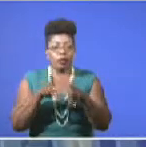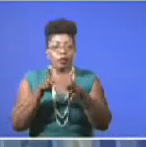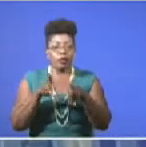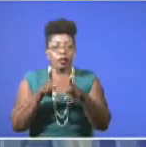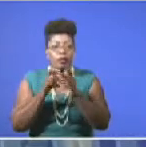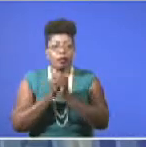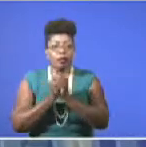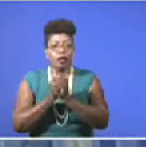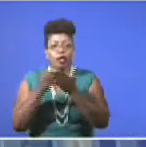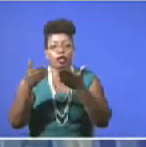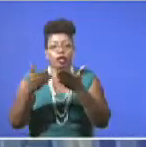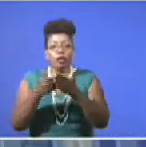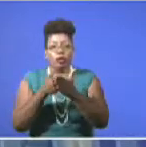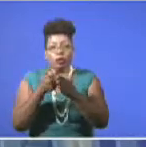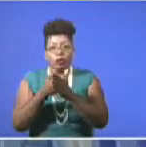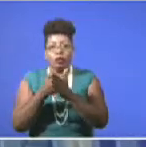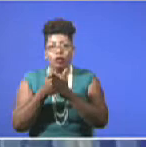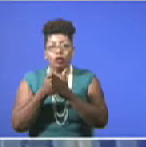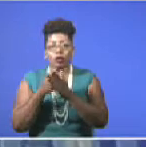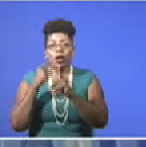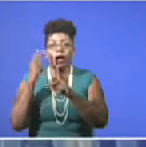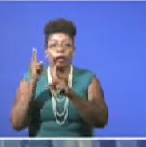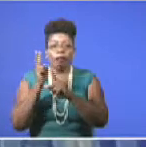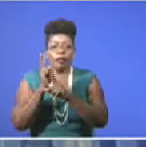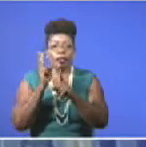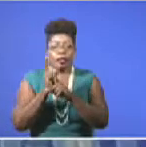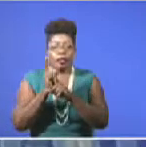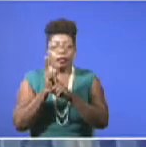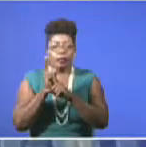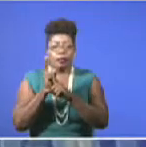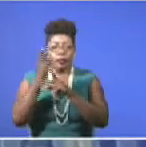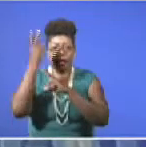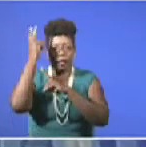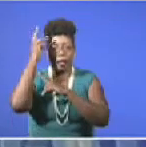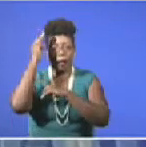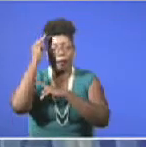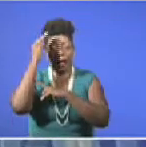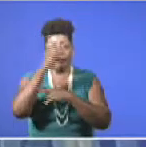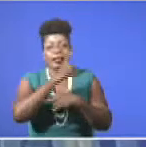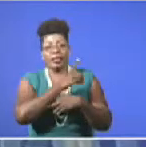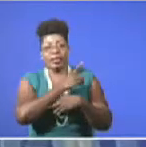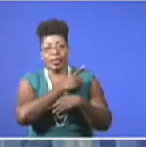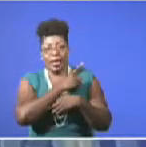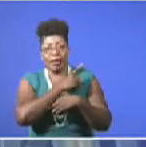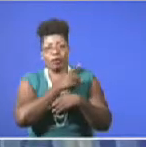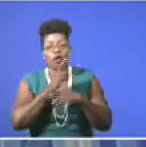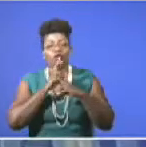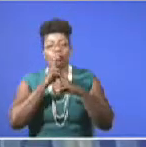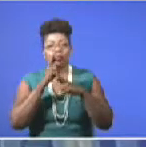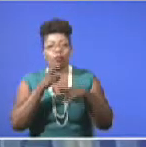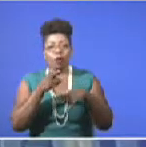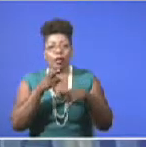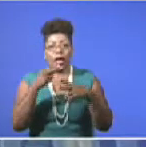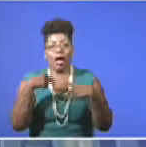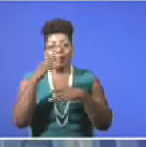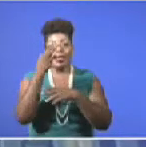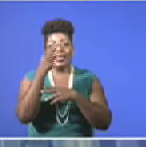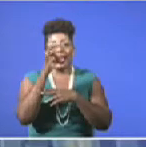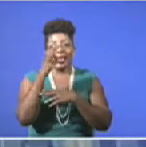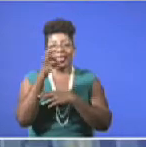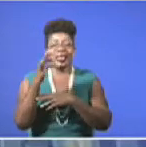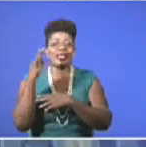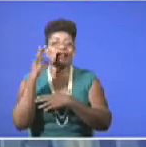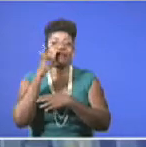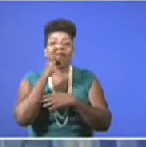The latest victim of online hacking is the Minister of National Security, the Honorable Marvin Dames, who reportedly has a whopping 19